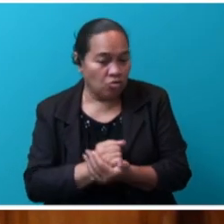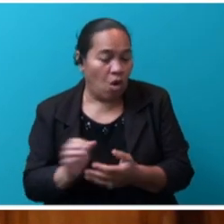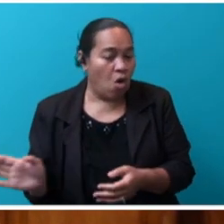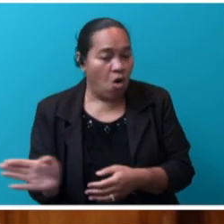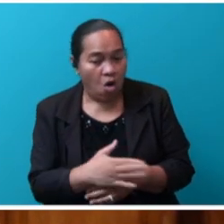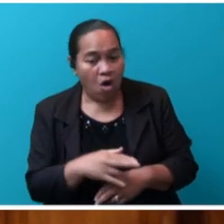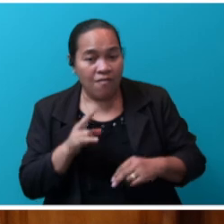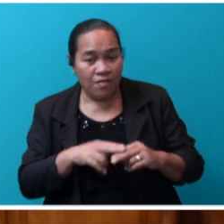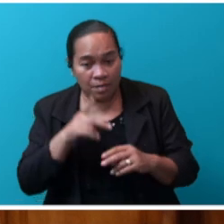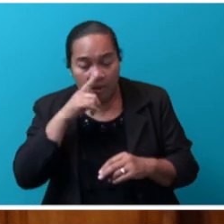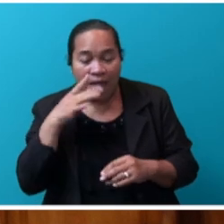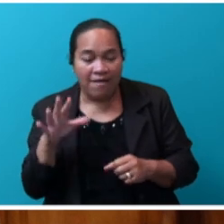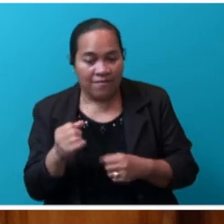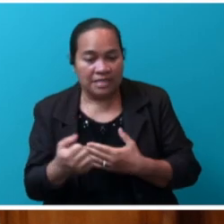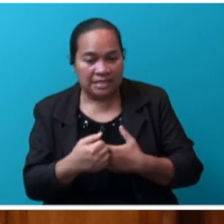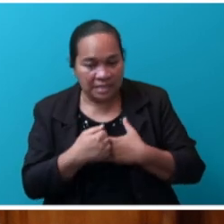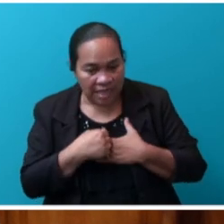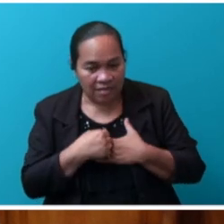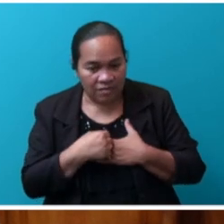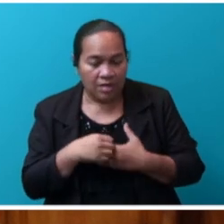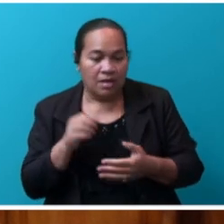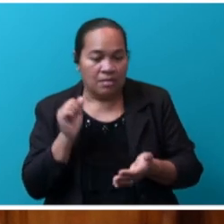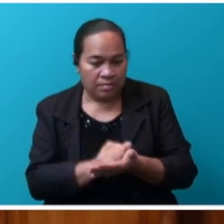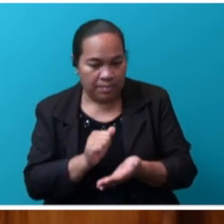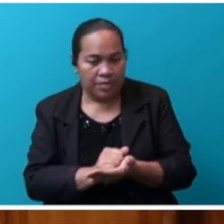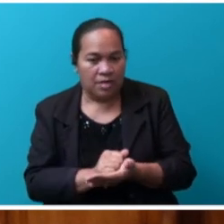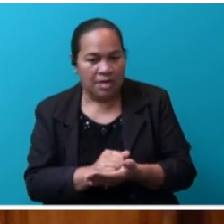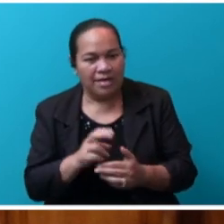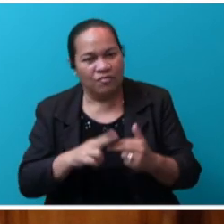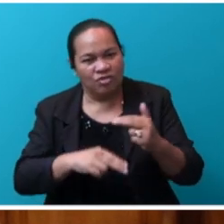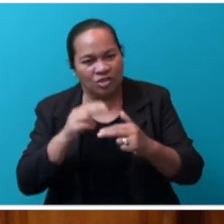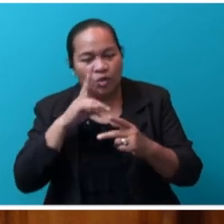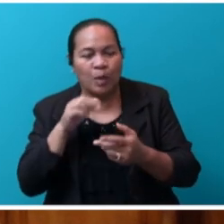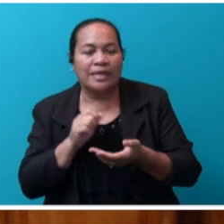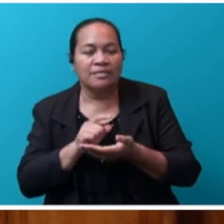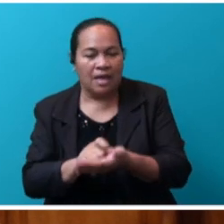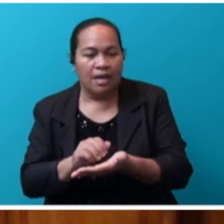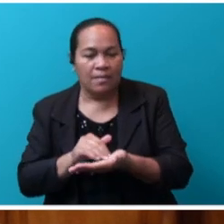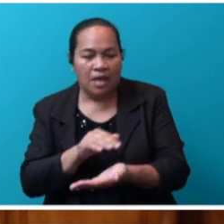reliable, and adequate public infrastructure that meets their needs and support